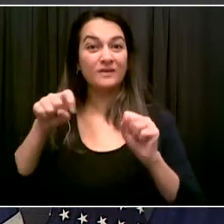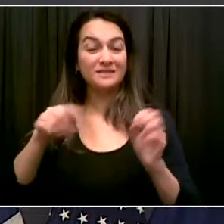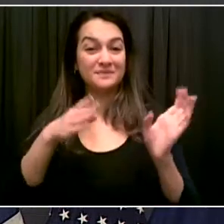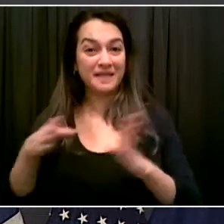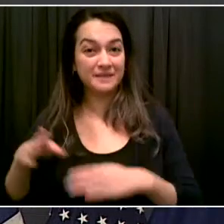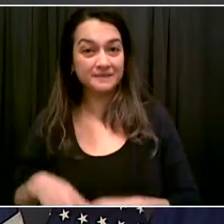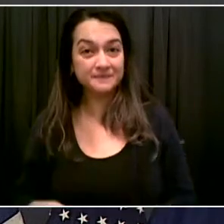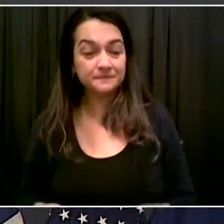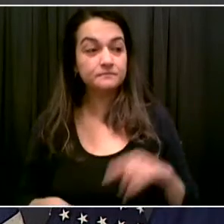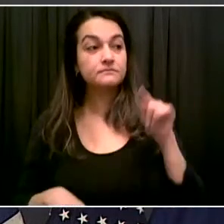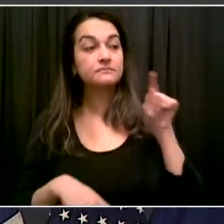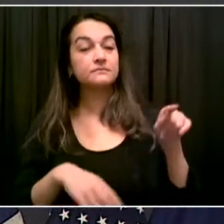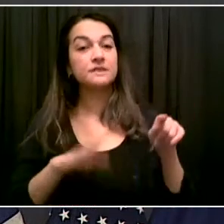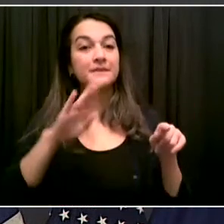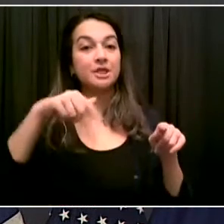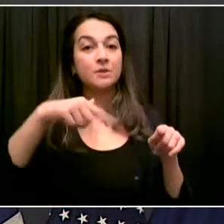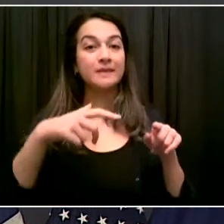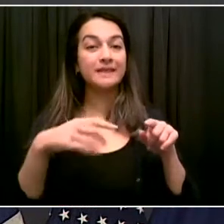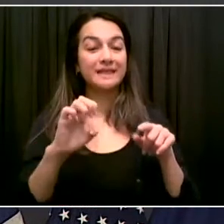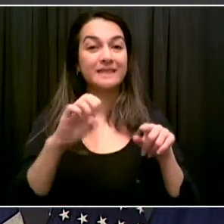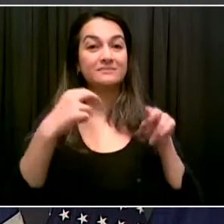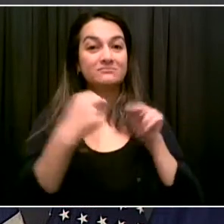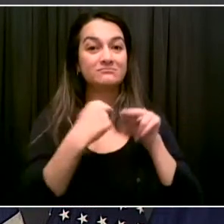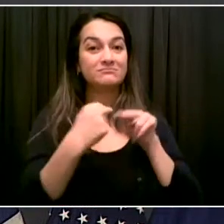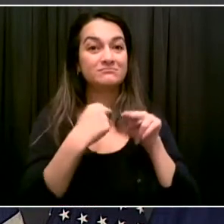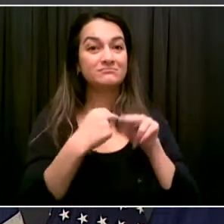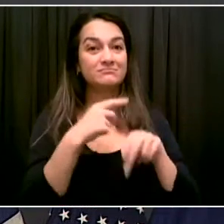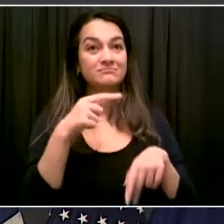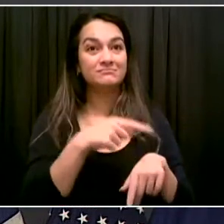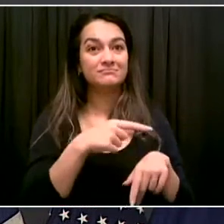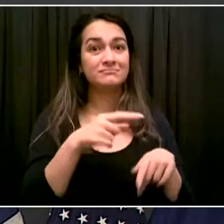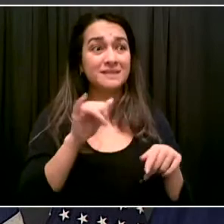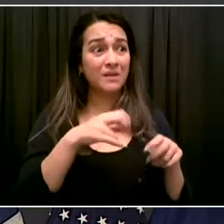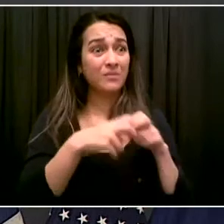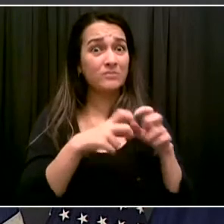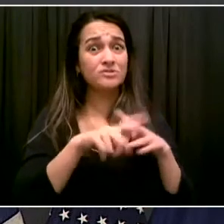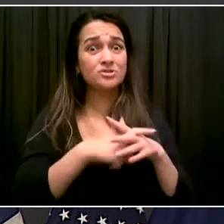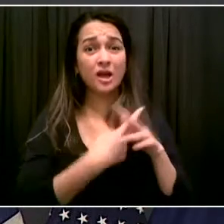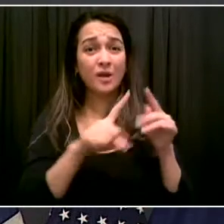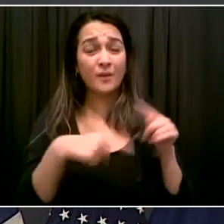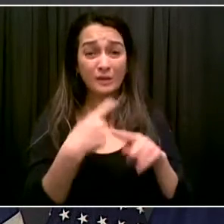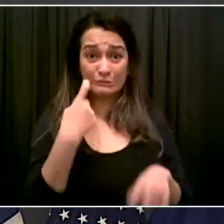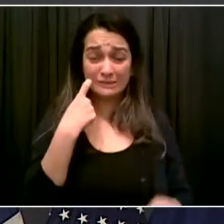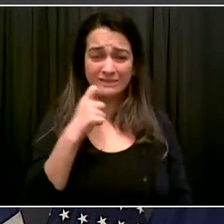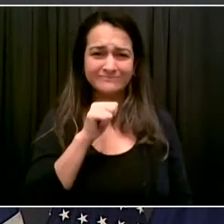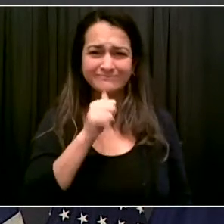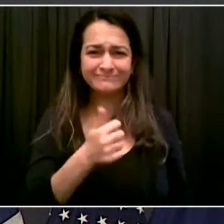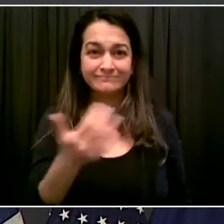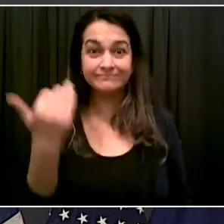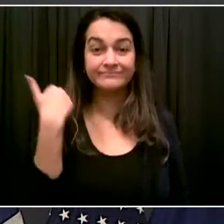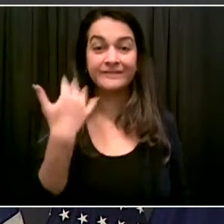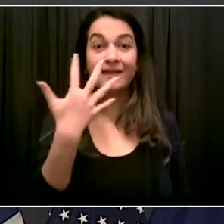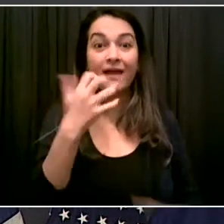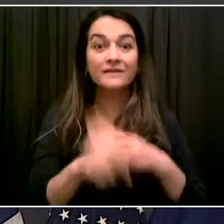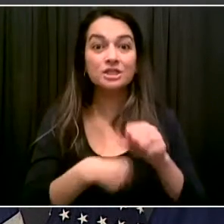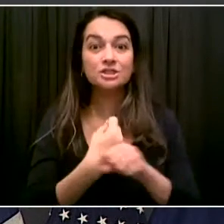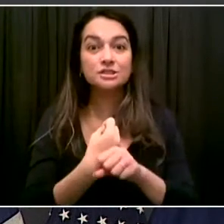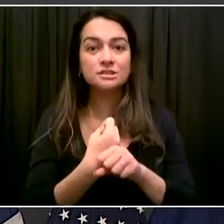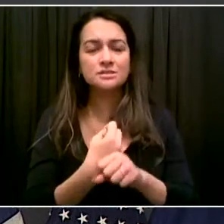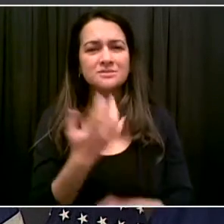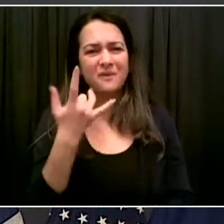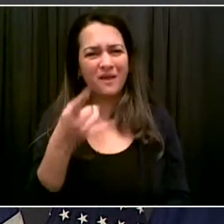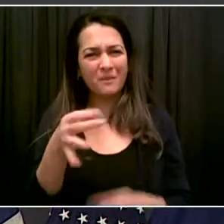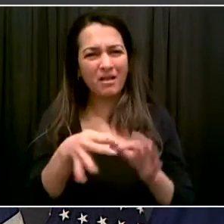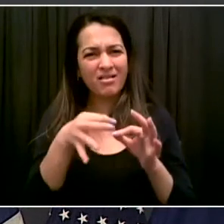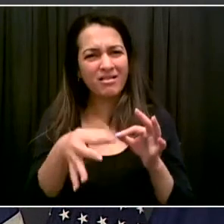time to find a solution. If that solution finding had started 4 or 5 years ago, we might be able to have a long-term vision now